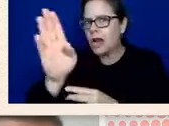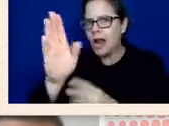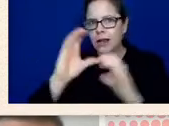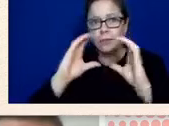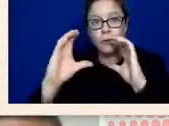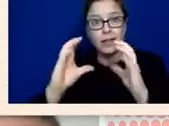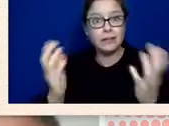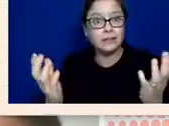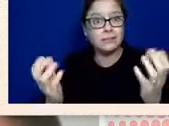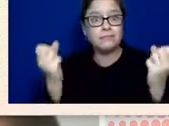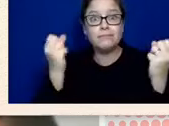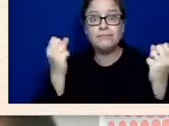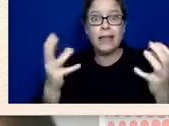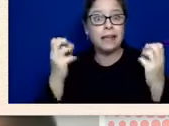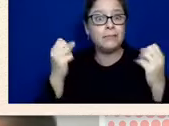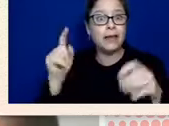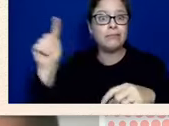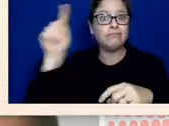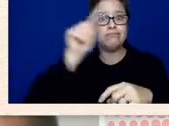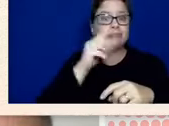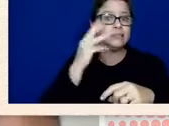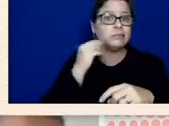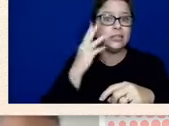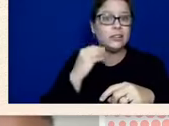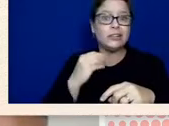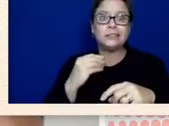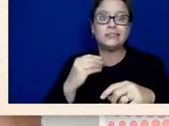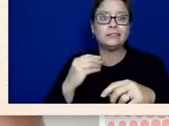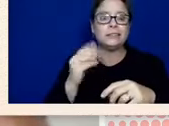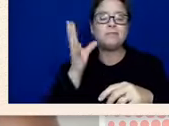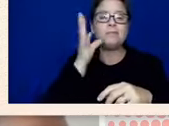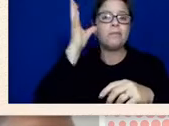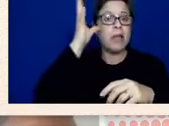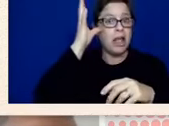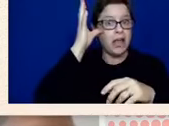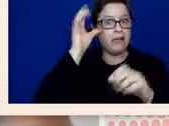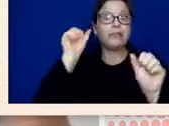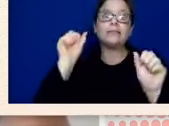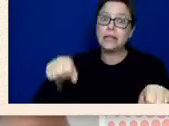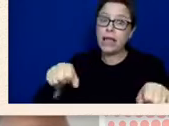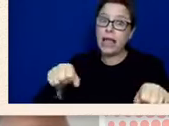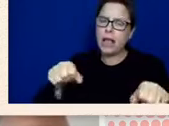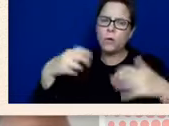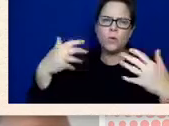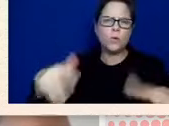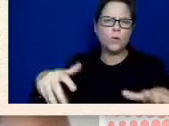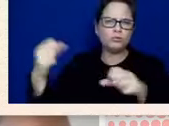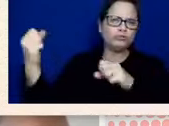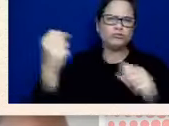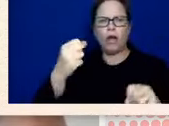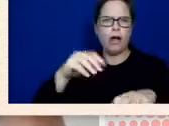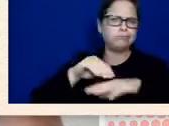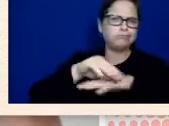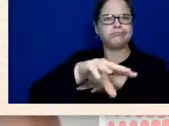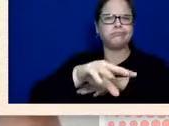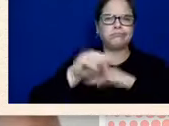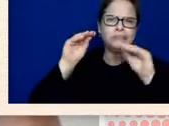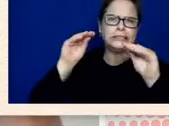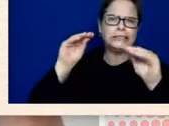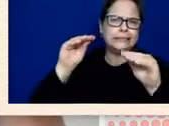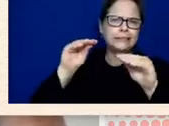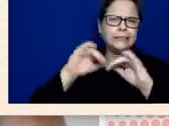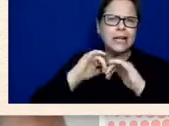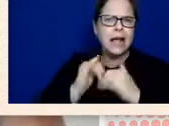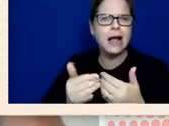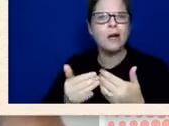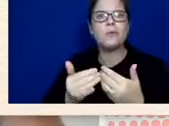of the time, parents can have a great impact on teaching